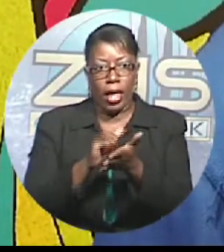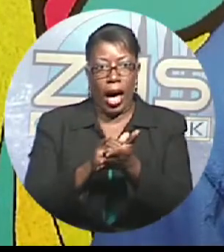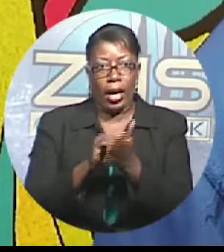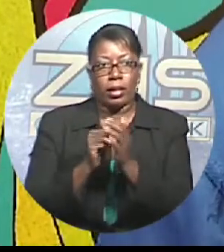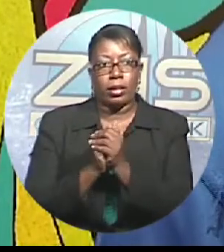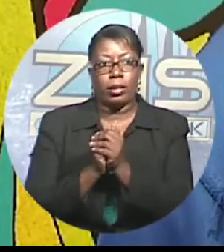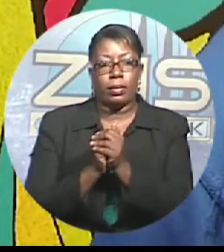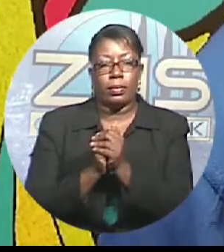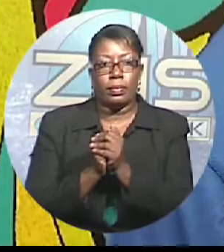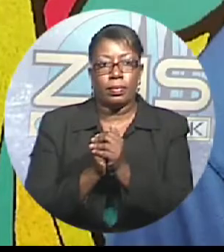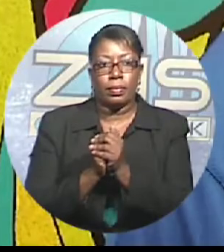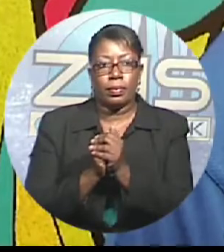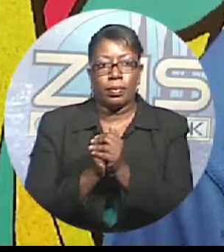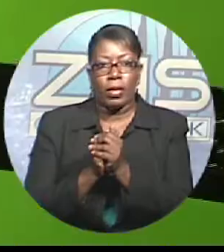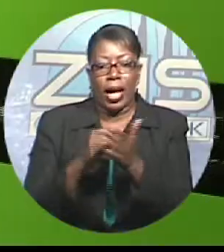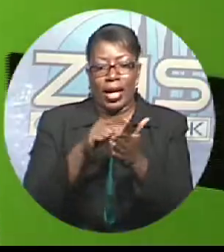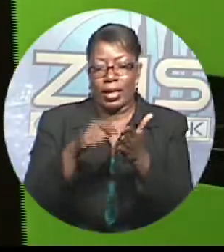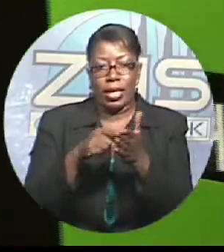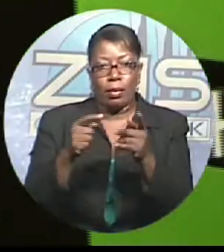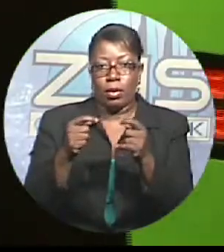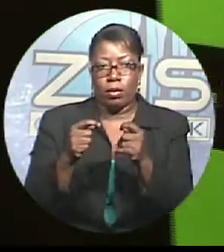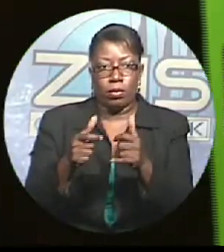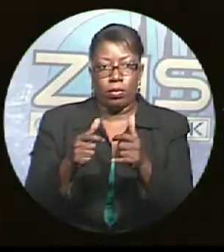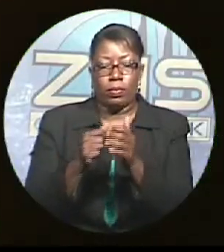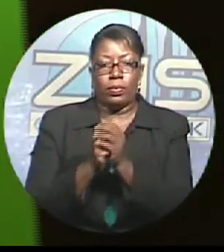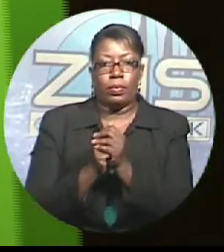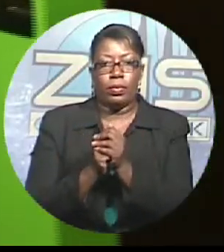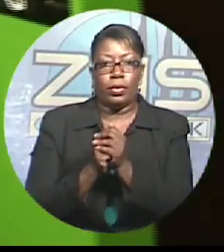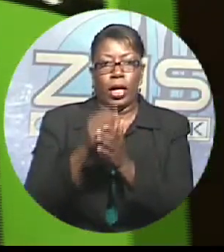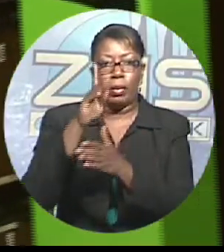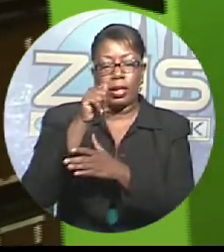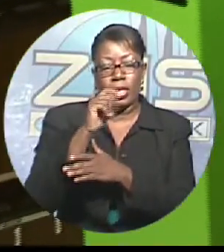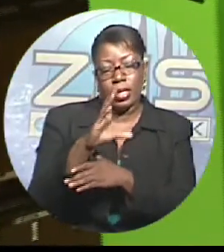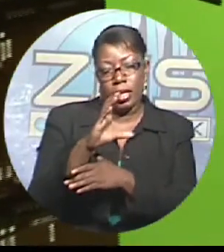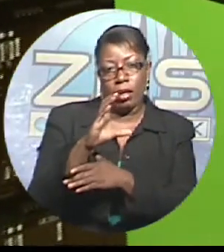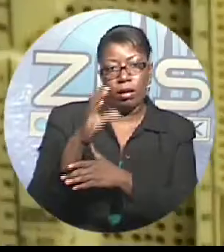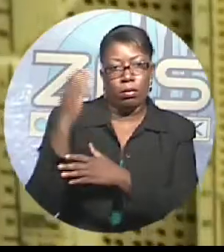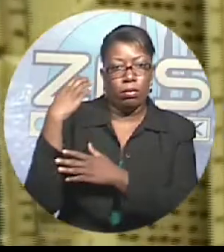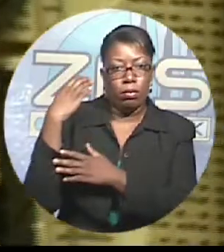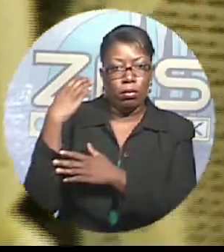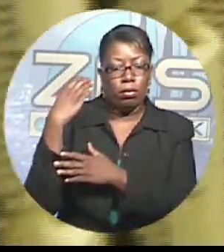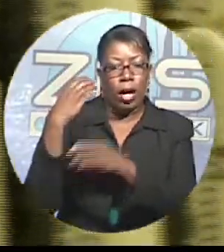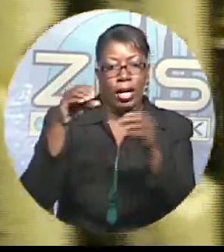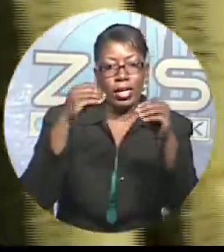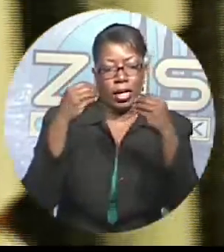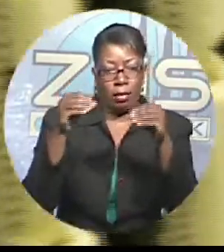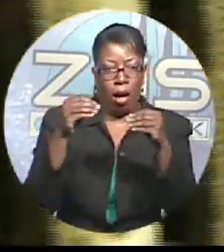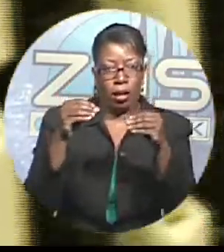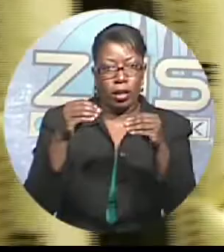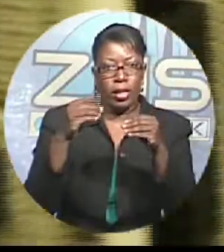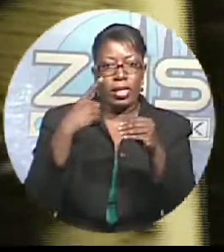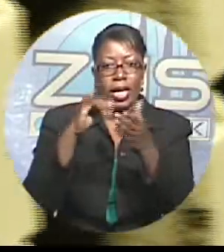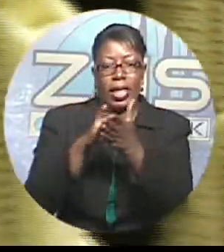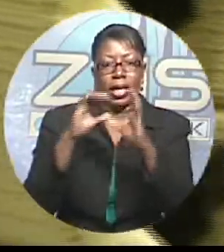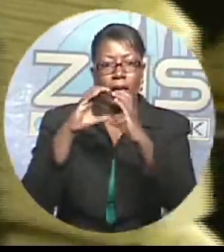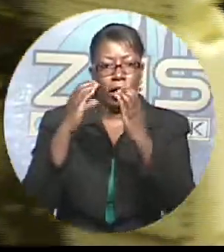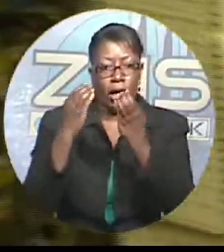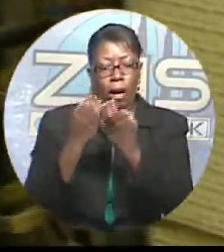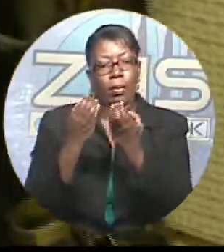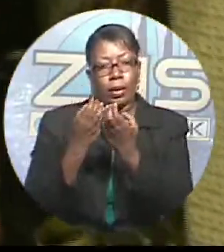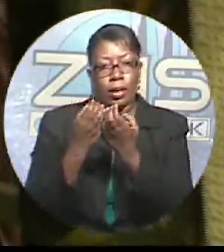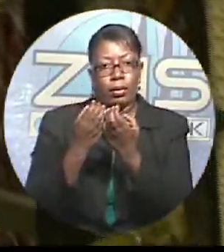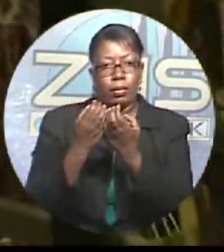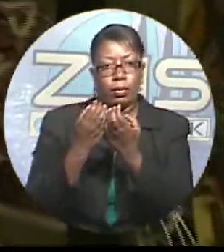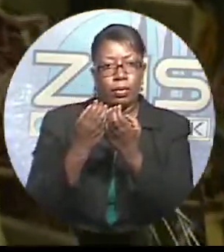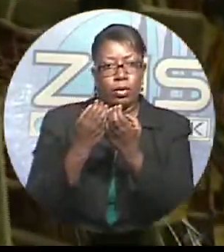just an unfortunate coincidence that it happened so soon. And BTC Senior Vice President of Sales and Marketing Marlon Johnson says the company is now in troubleshoot